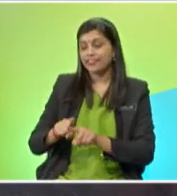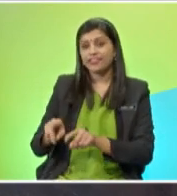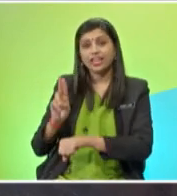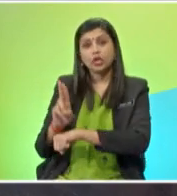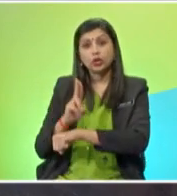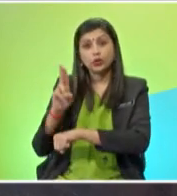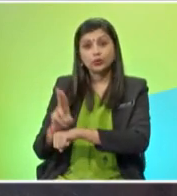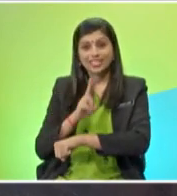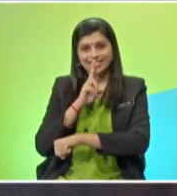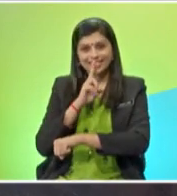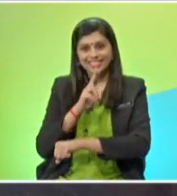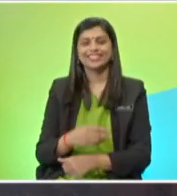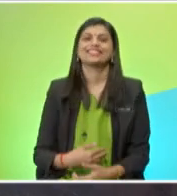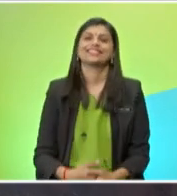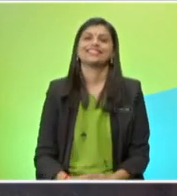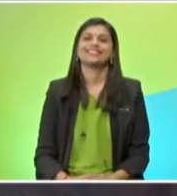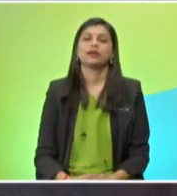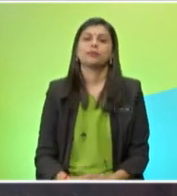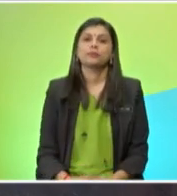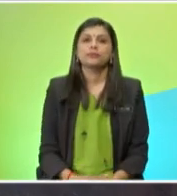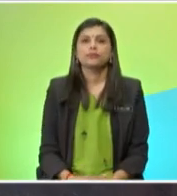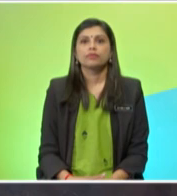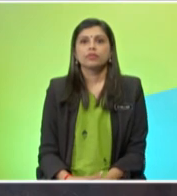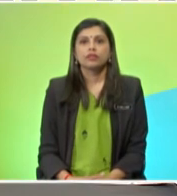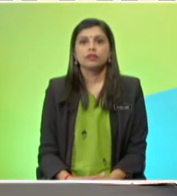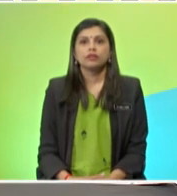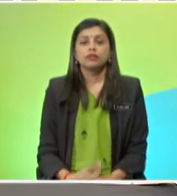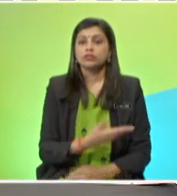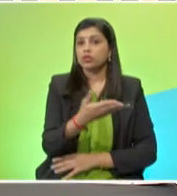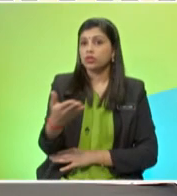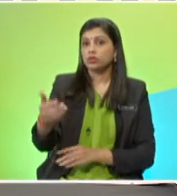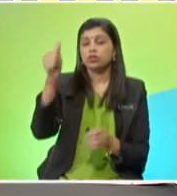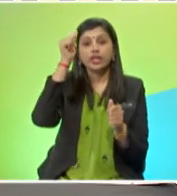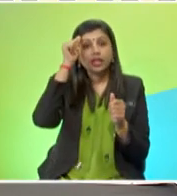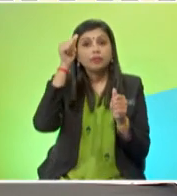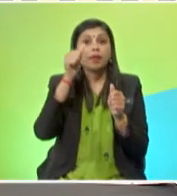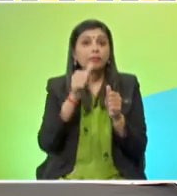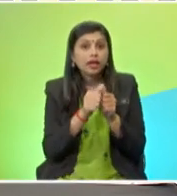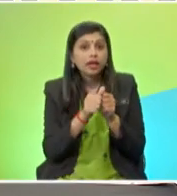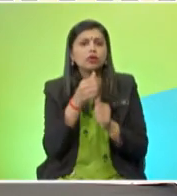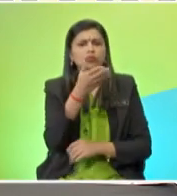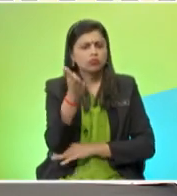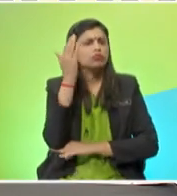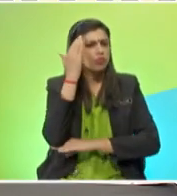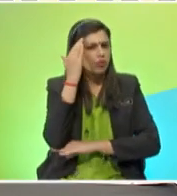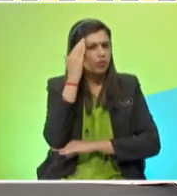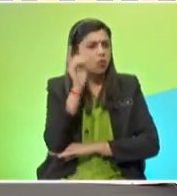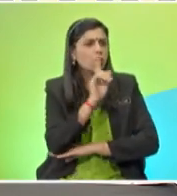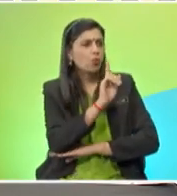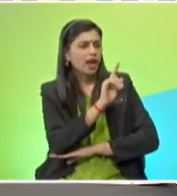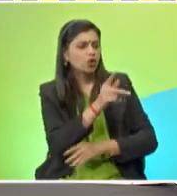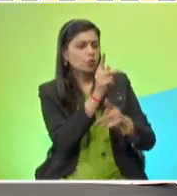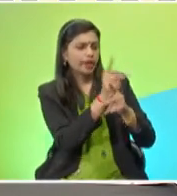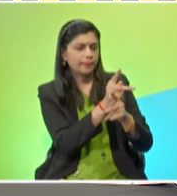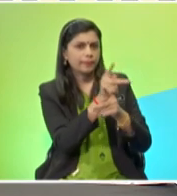be found in it. That is right, that is right. So we must remember all those items and recognize them. But sometimes I do